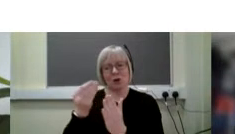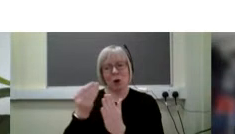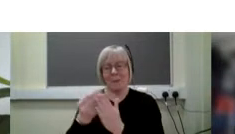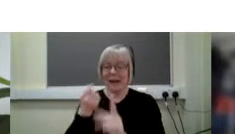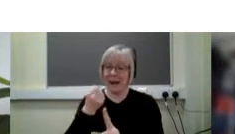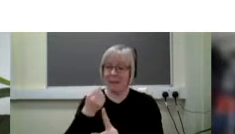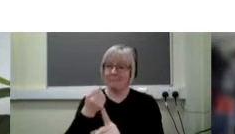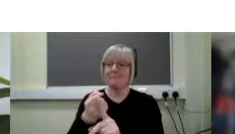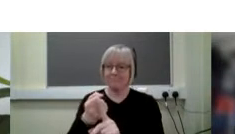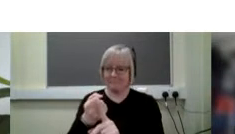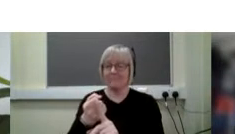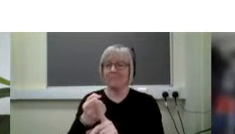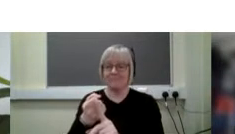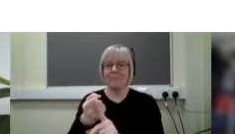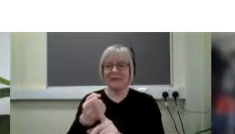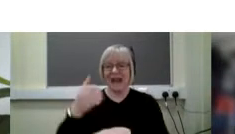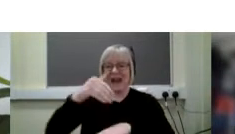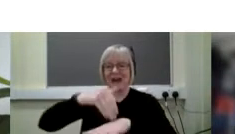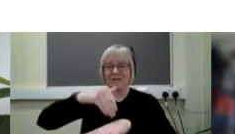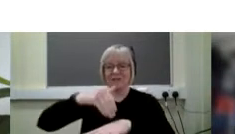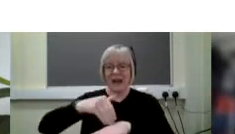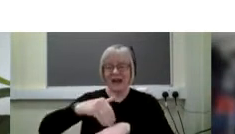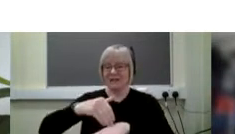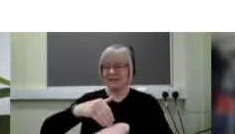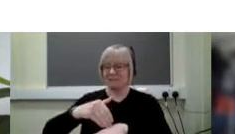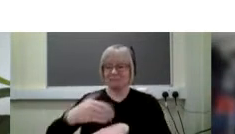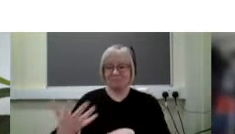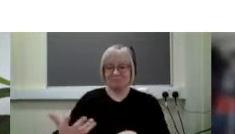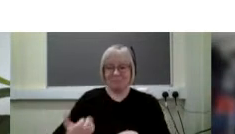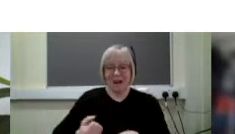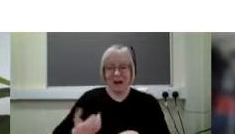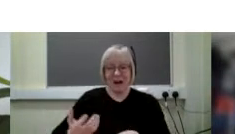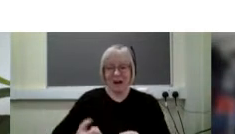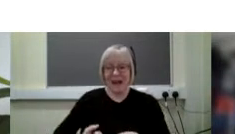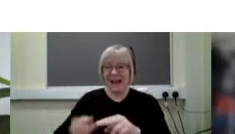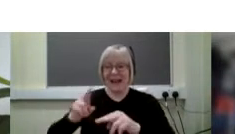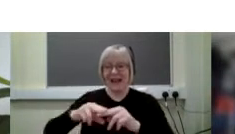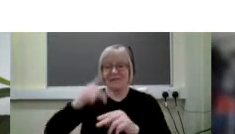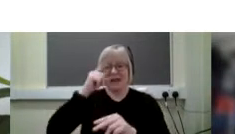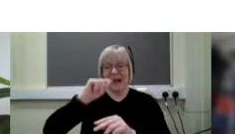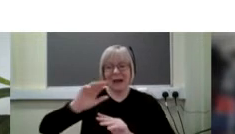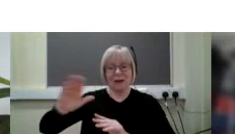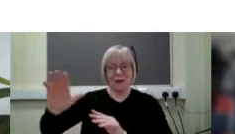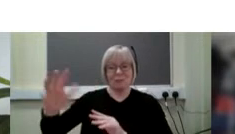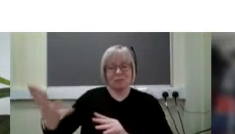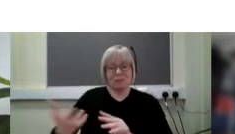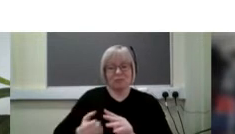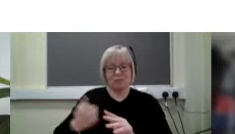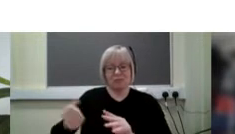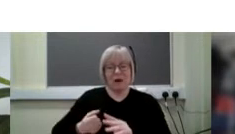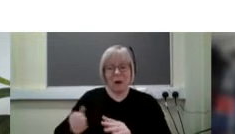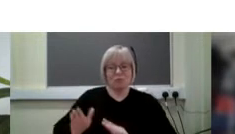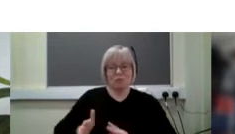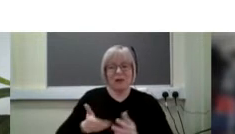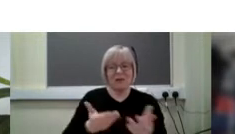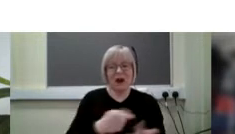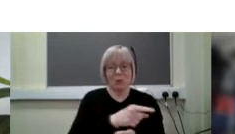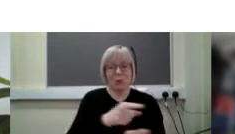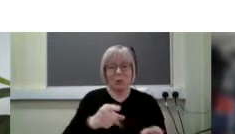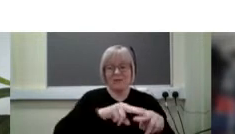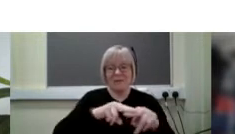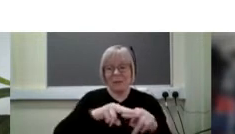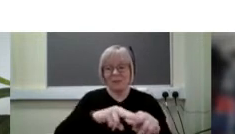an impact on their livelihoods, on whether they were able to provide for their families, which caused insecurity and immense